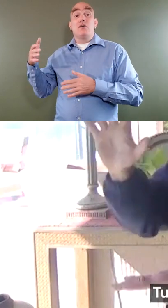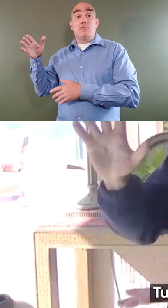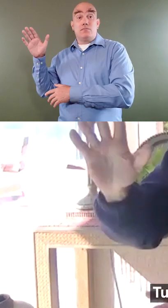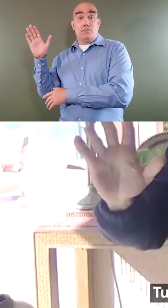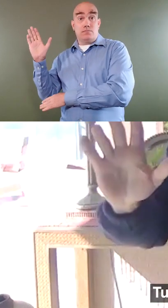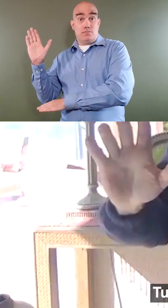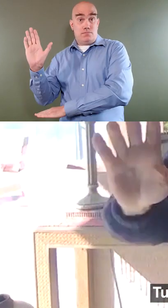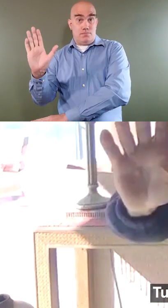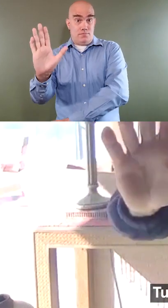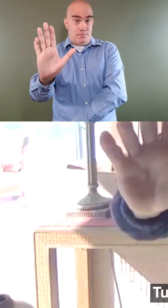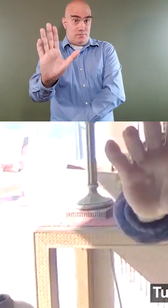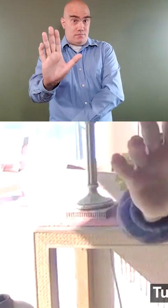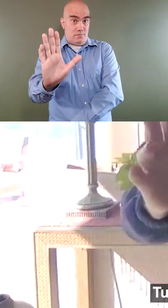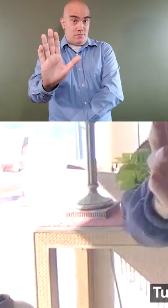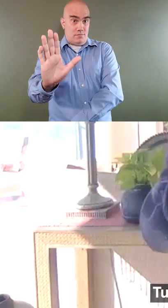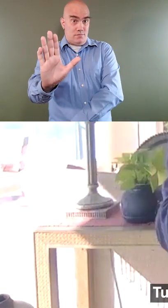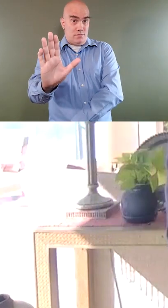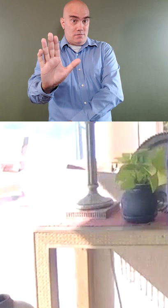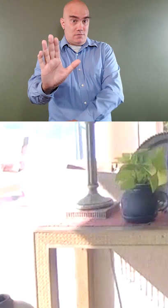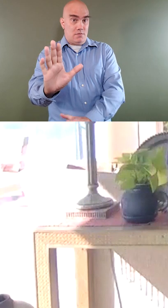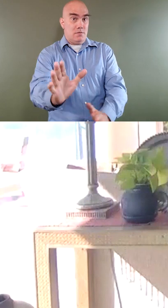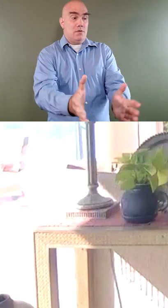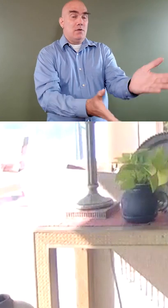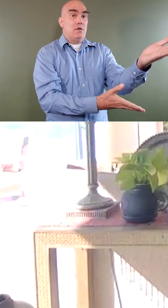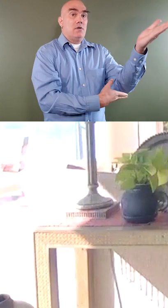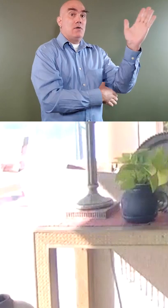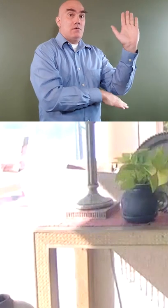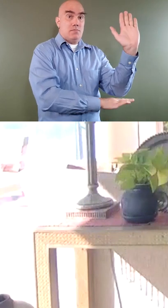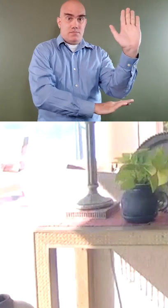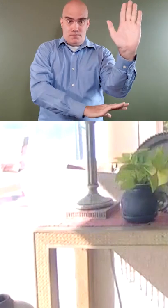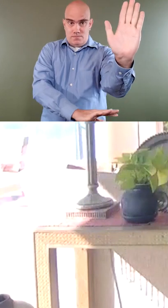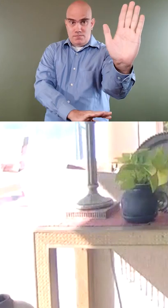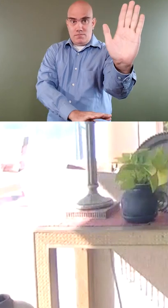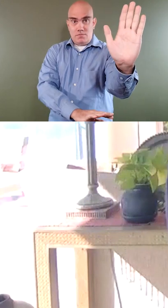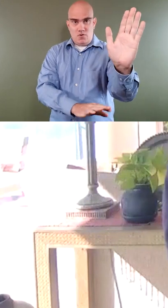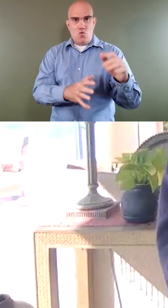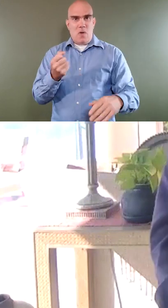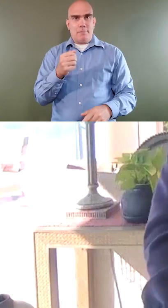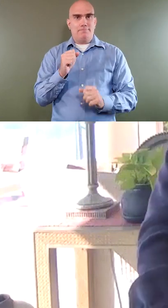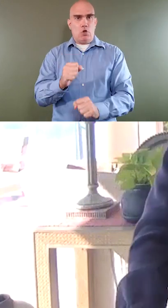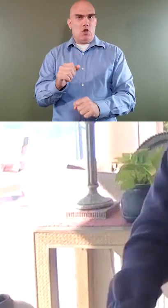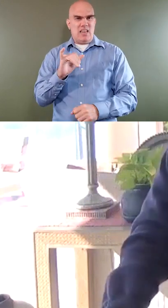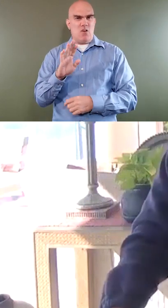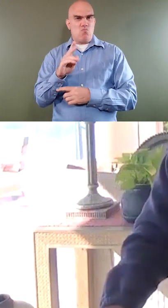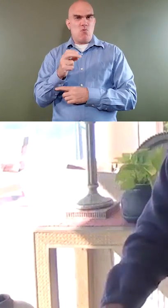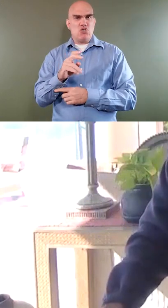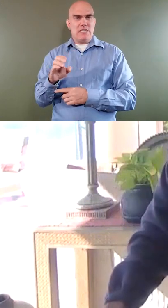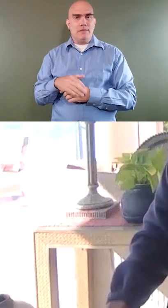side, like brush knee, turn to the side, grab and pull, like brush knee.